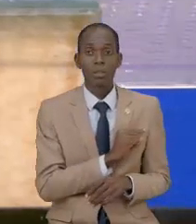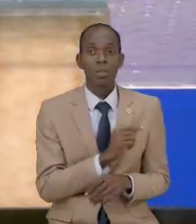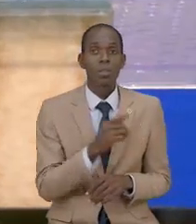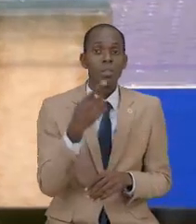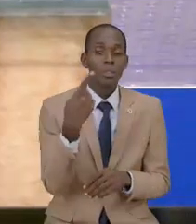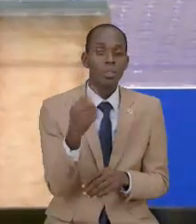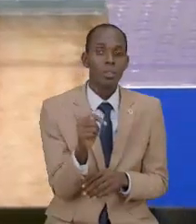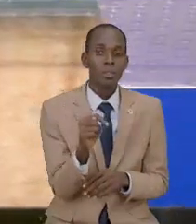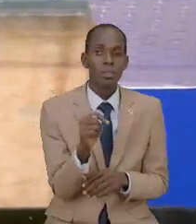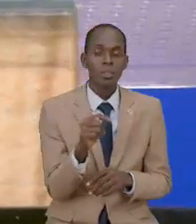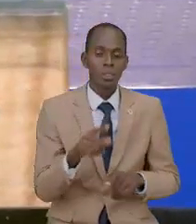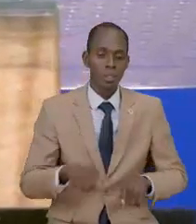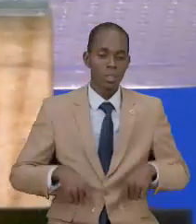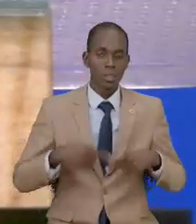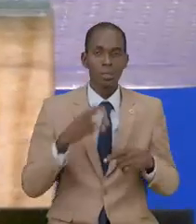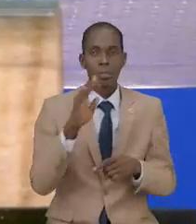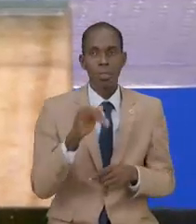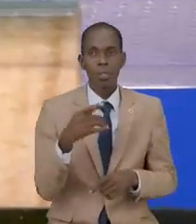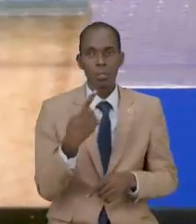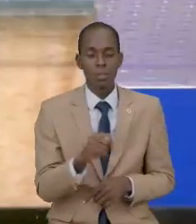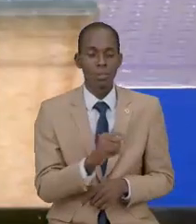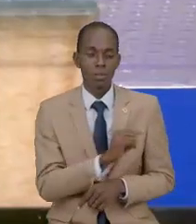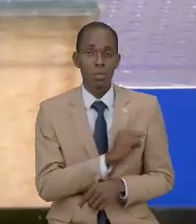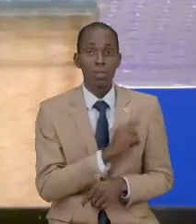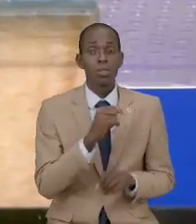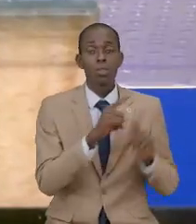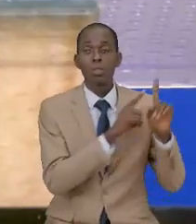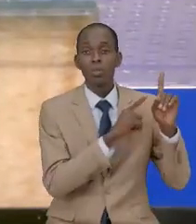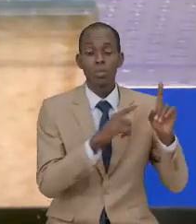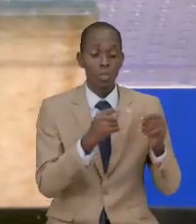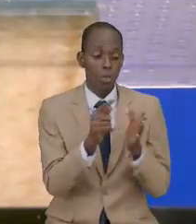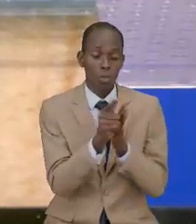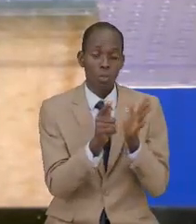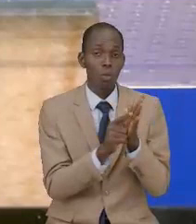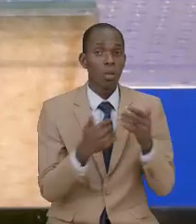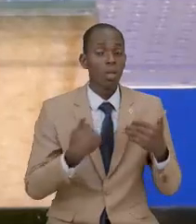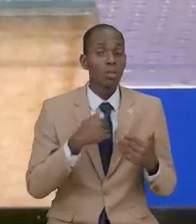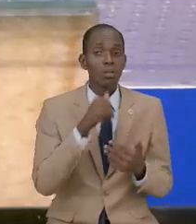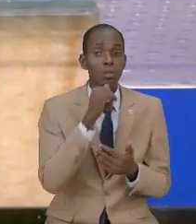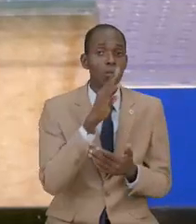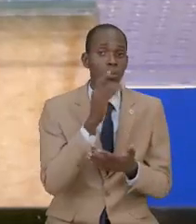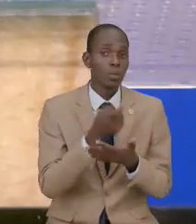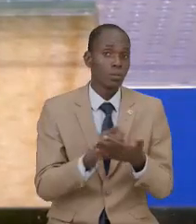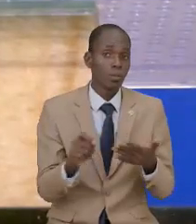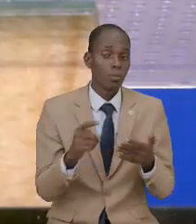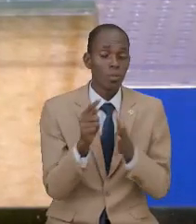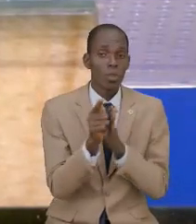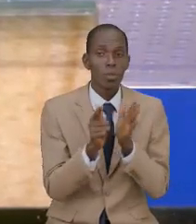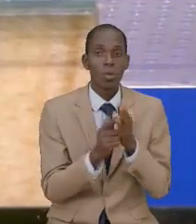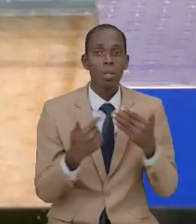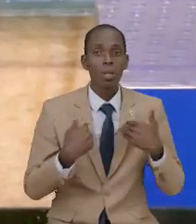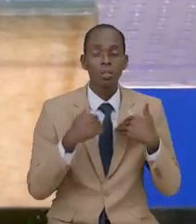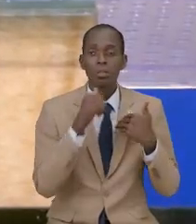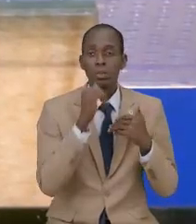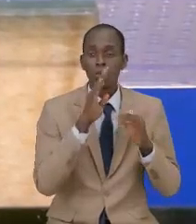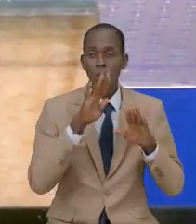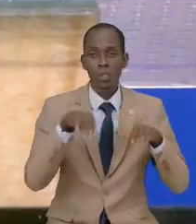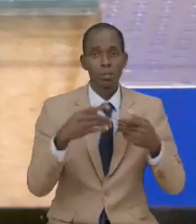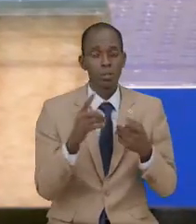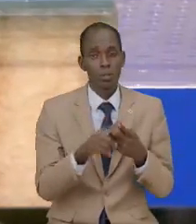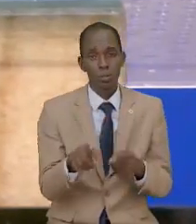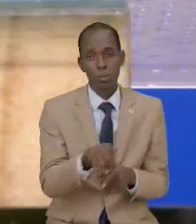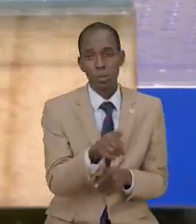lived by their conscience. The law had not been written. The law had not been given to them.